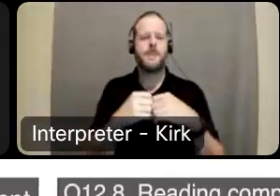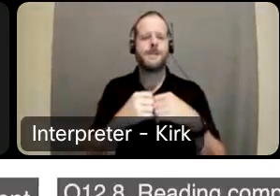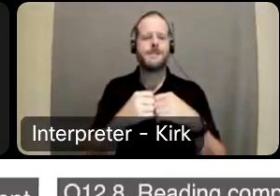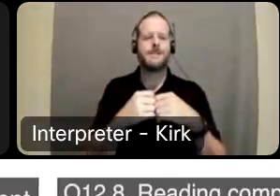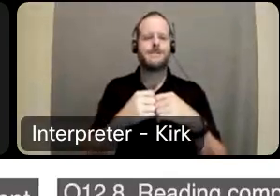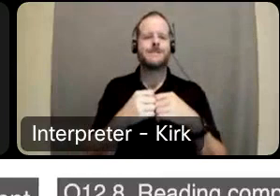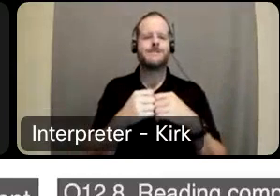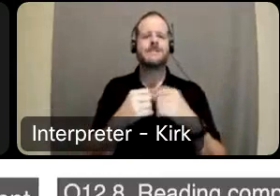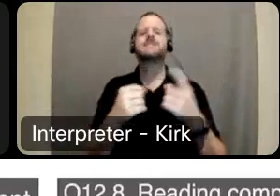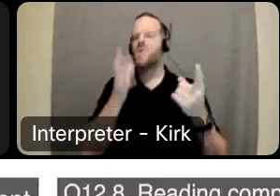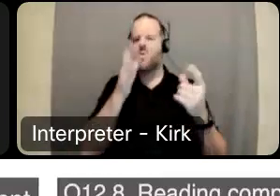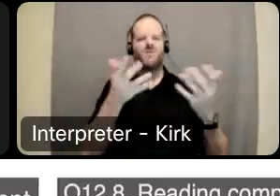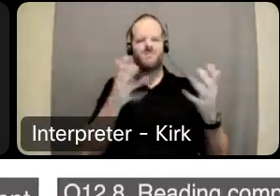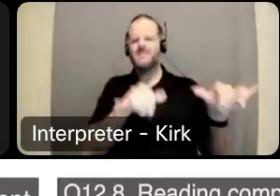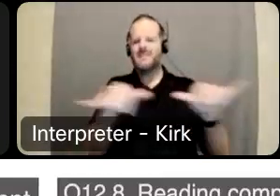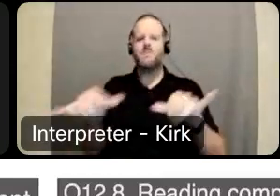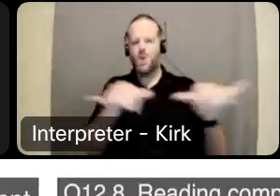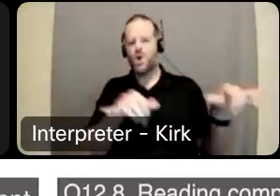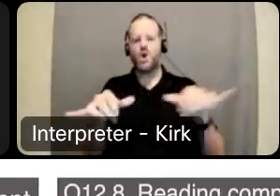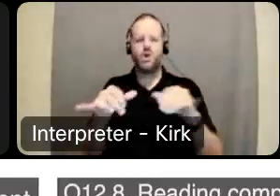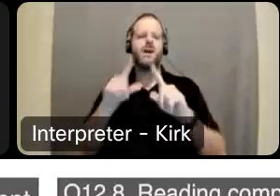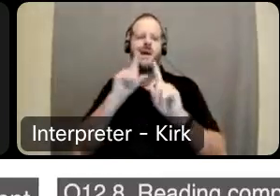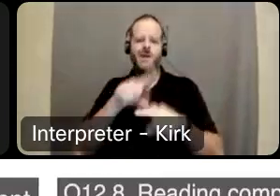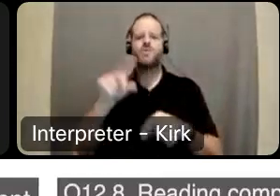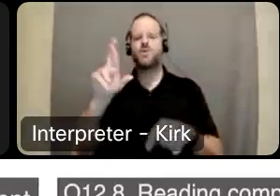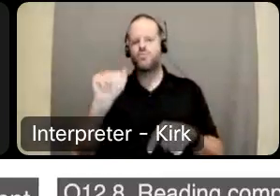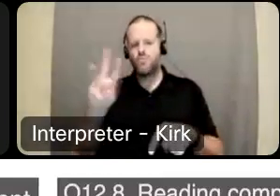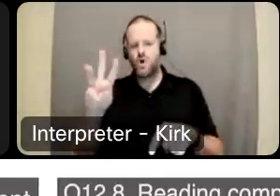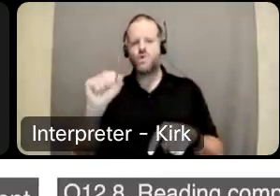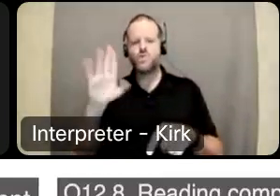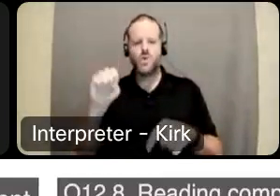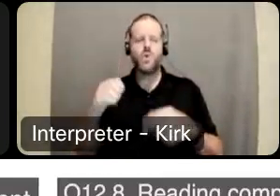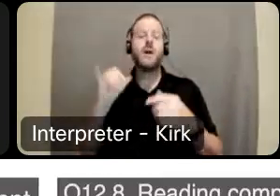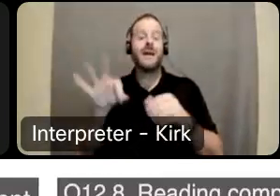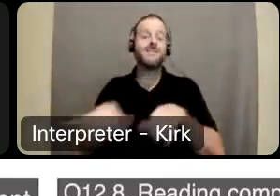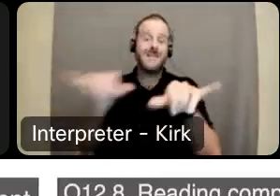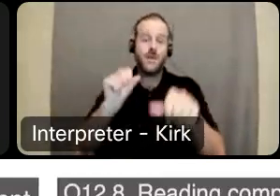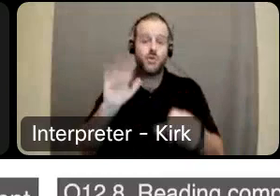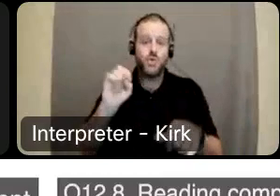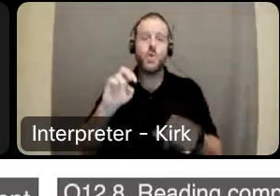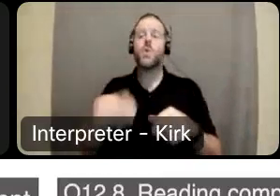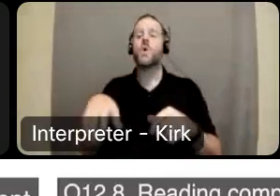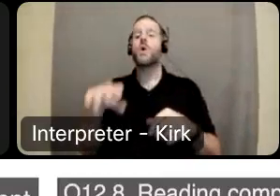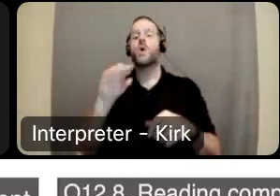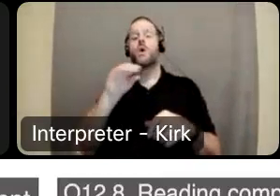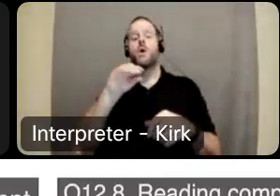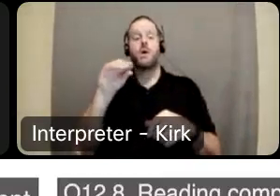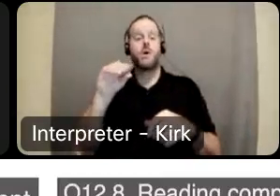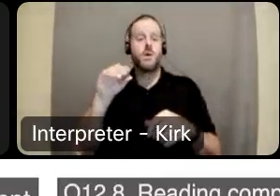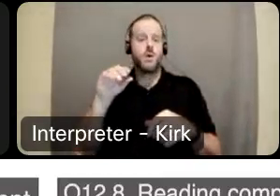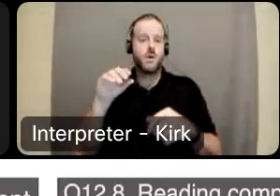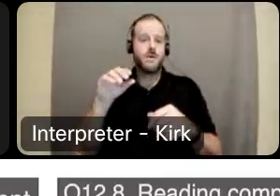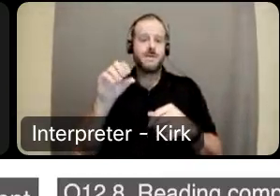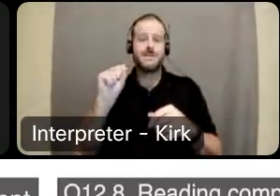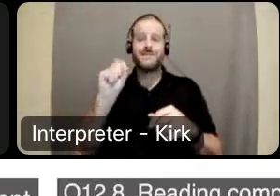Again, you're going to follow some of the same protocols as to answering raw score. If there's a standard score, scaled score, I know reading results can